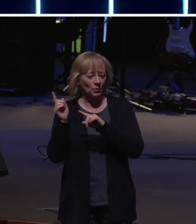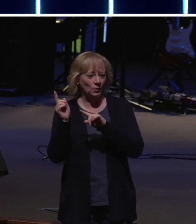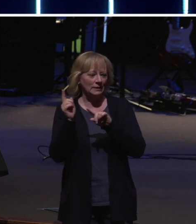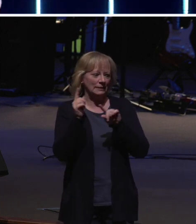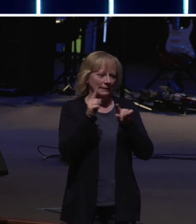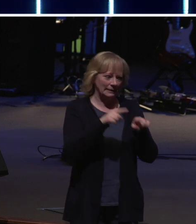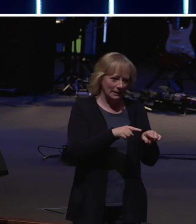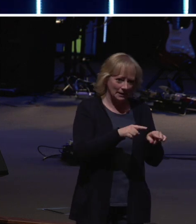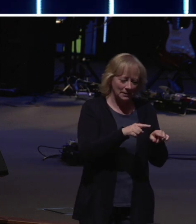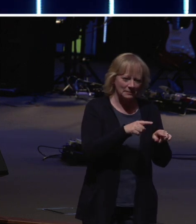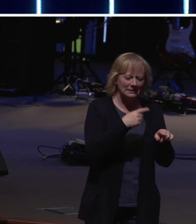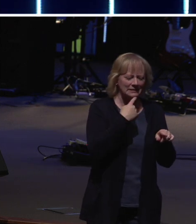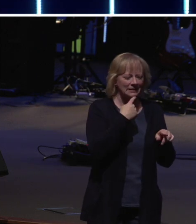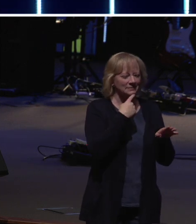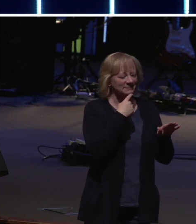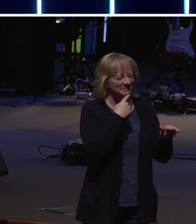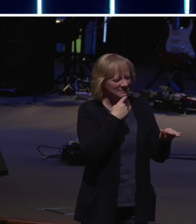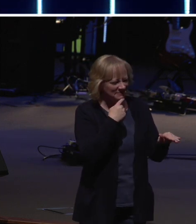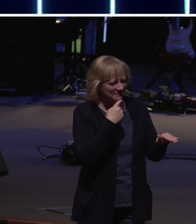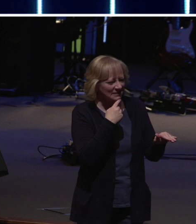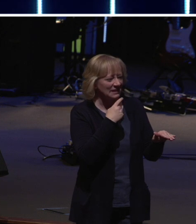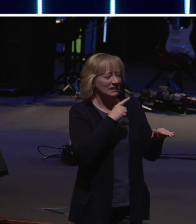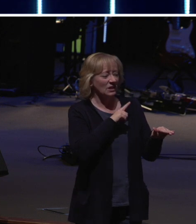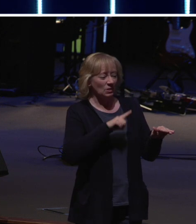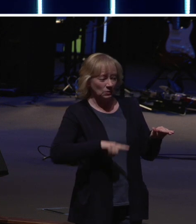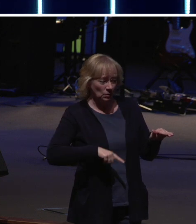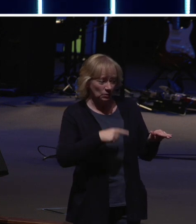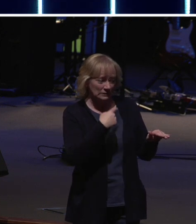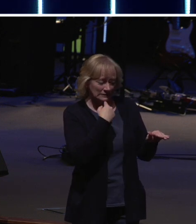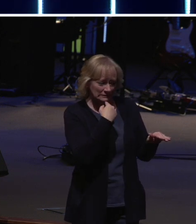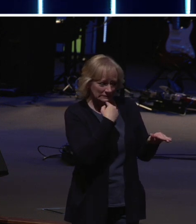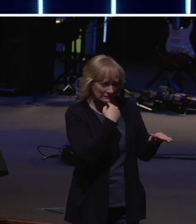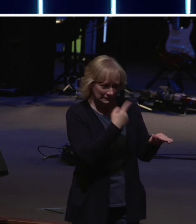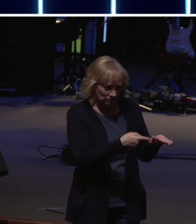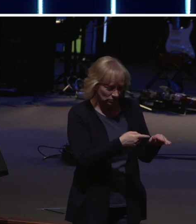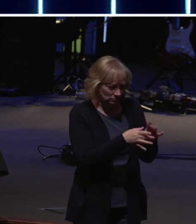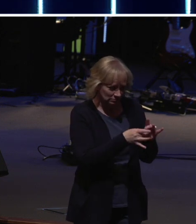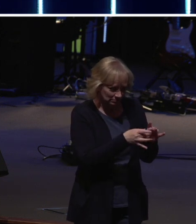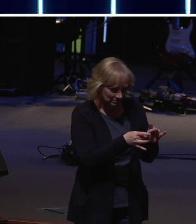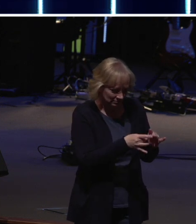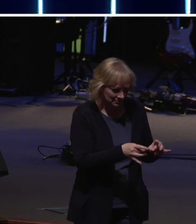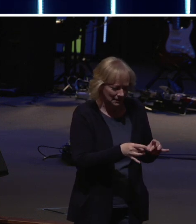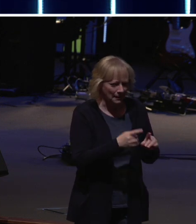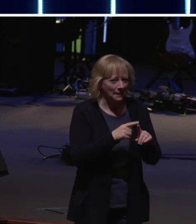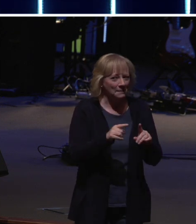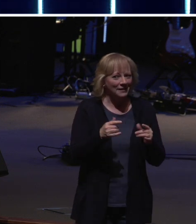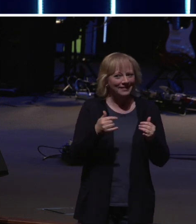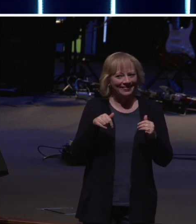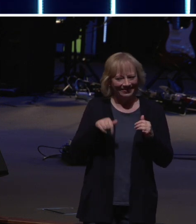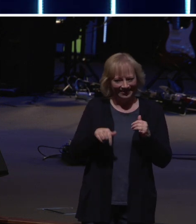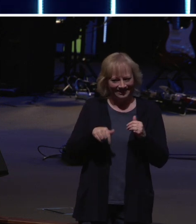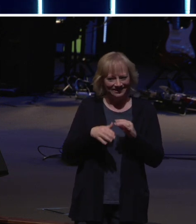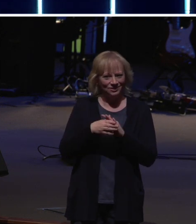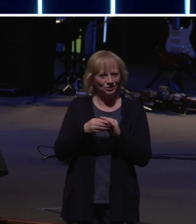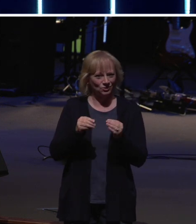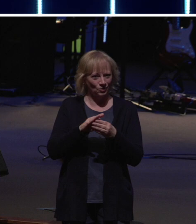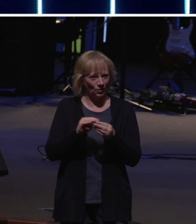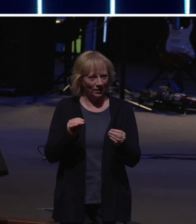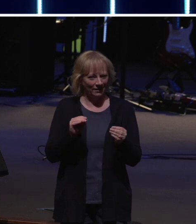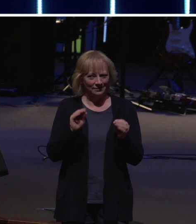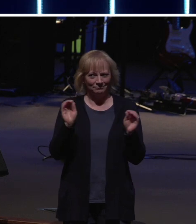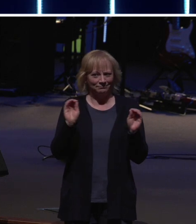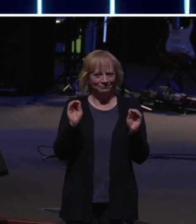prophets would come to the Israelites and say, thus says the Lord. But on this day, there was